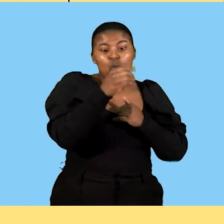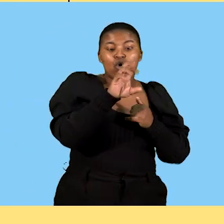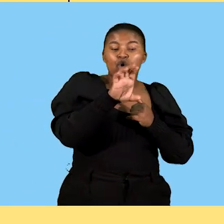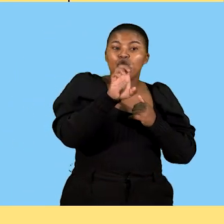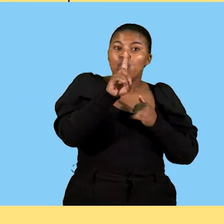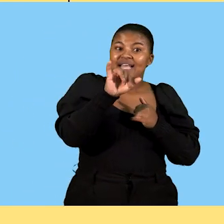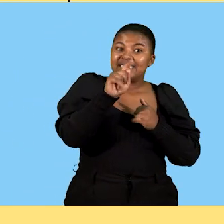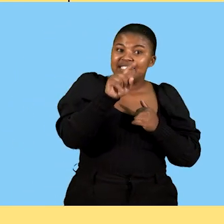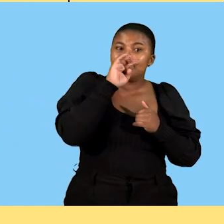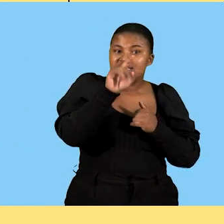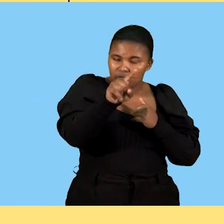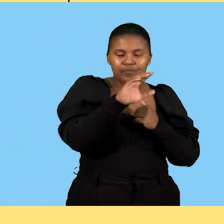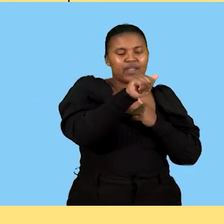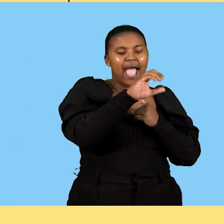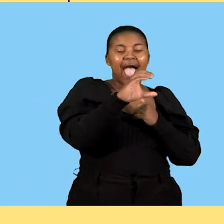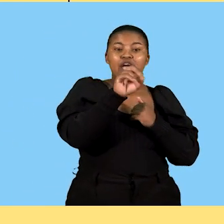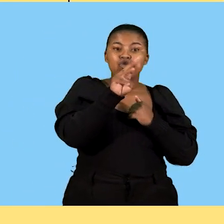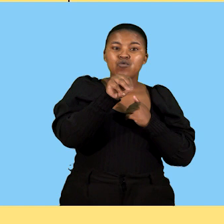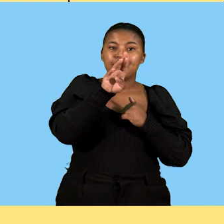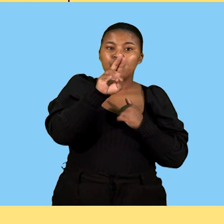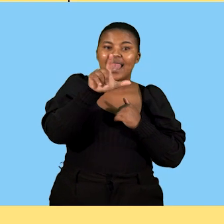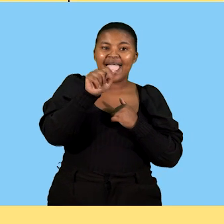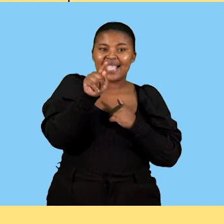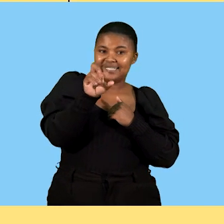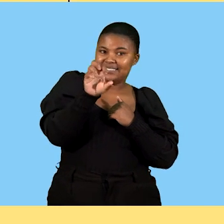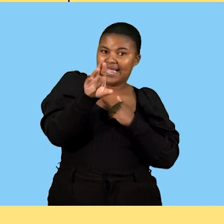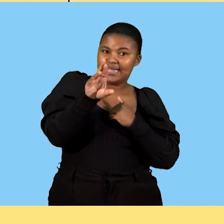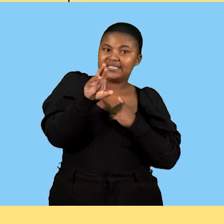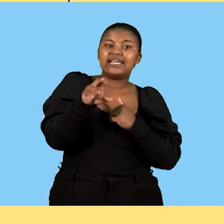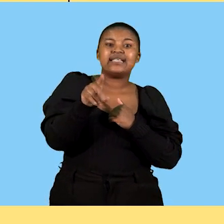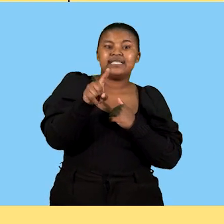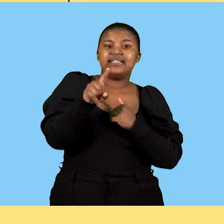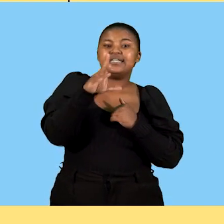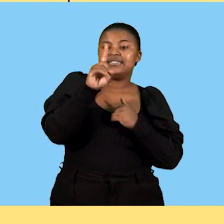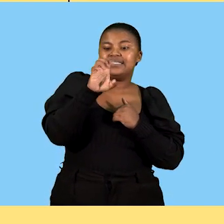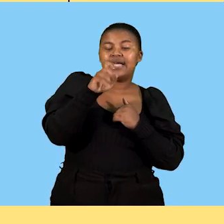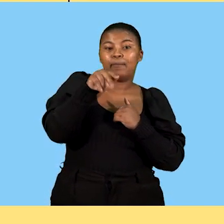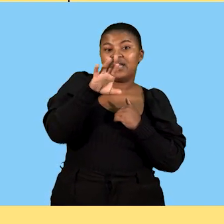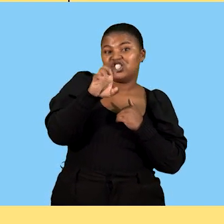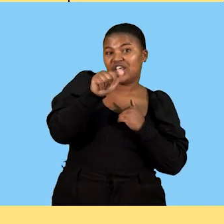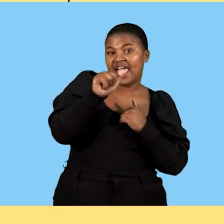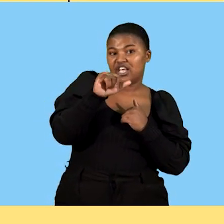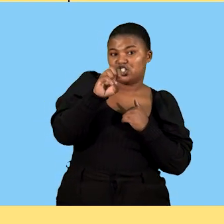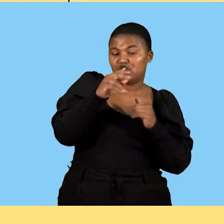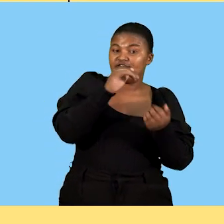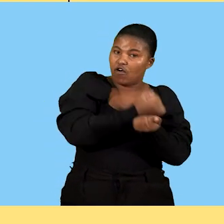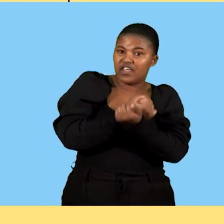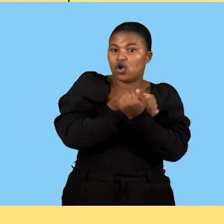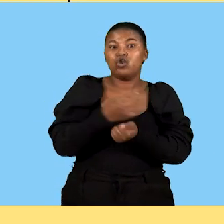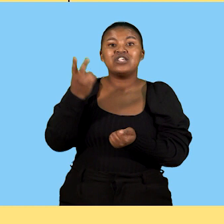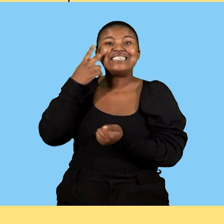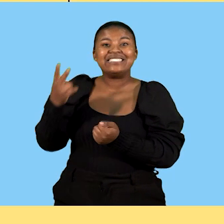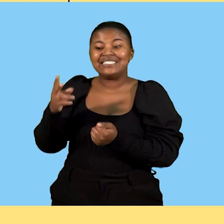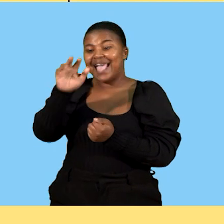accumulated depreciation. Accumulated depreciation decreases the value of our assets. Hence you find on my